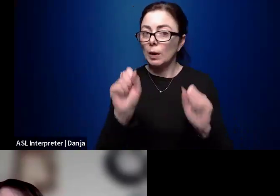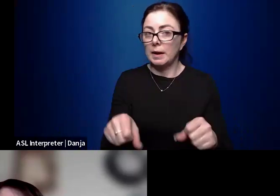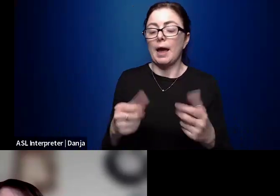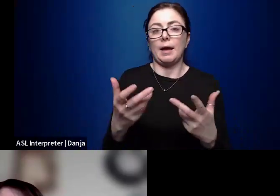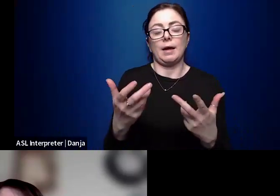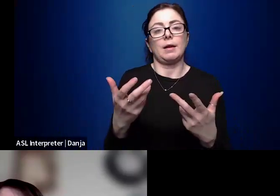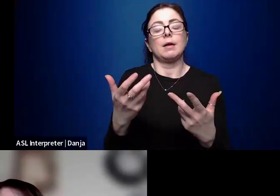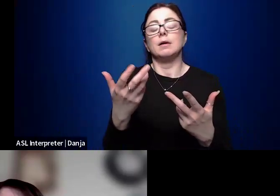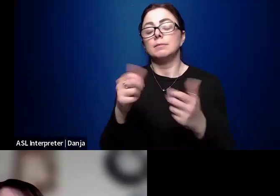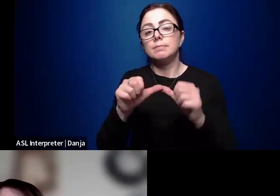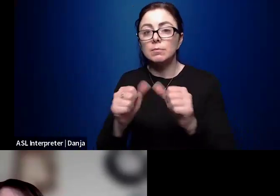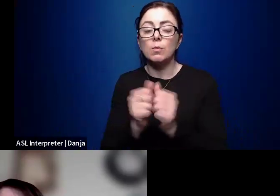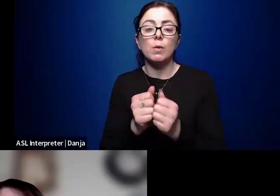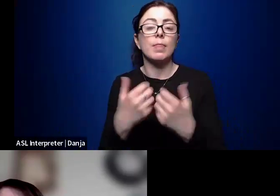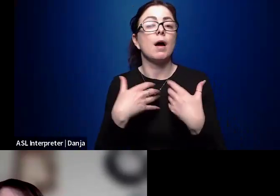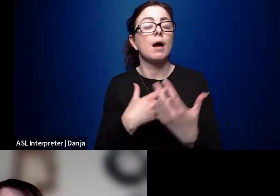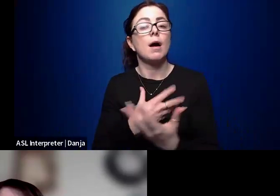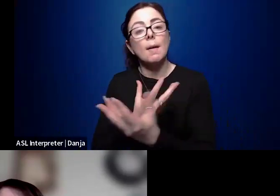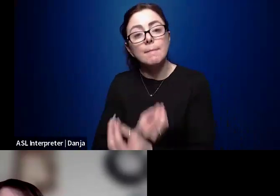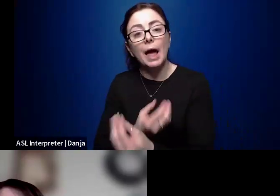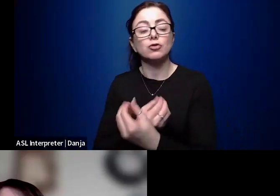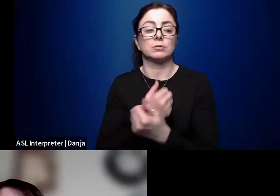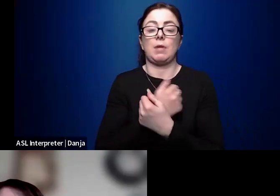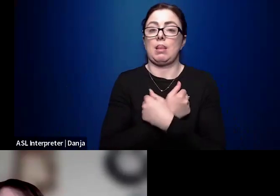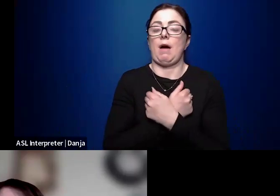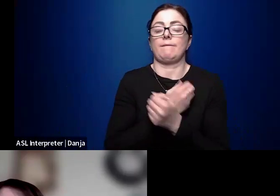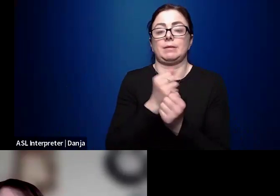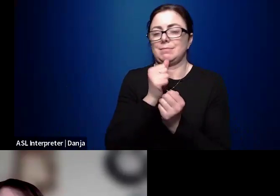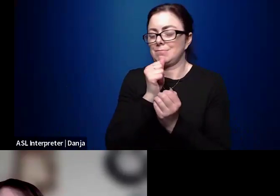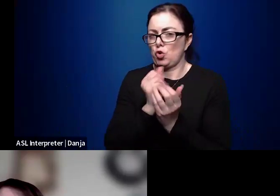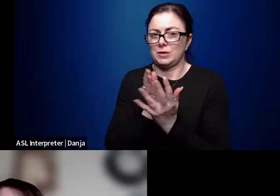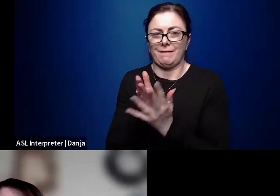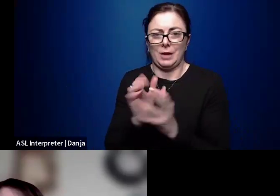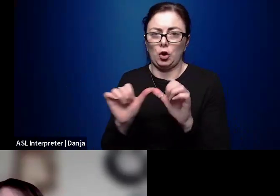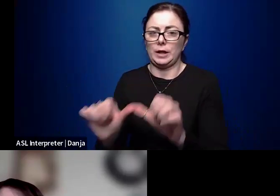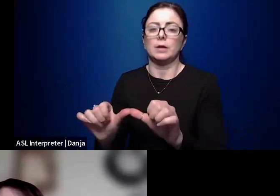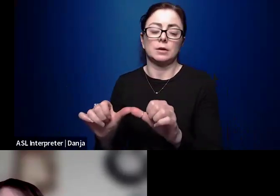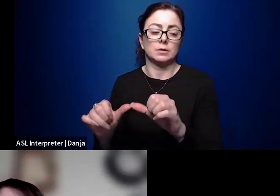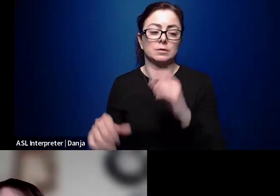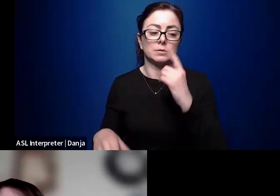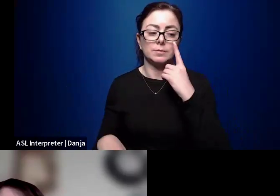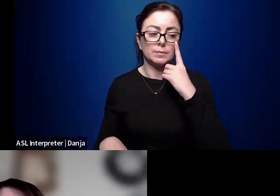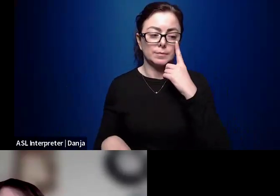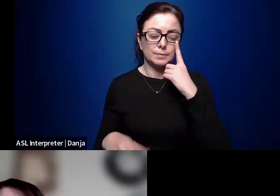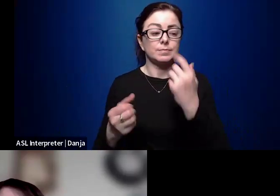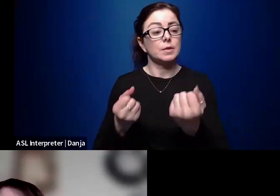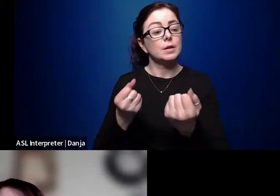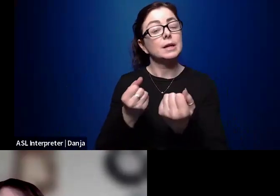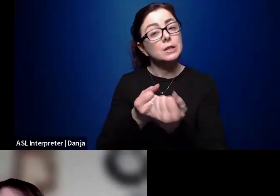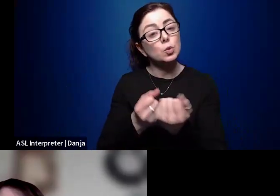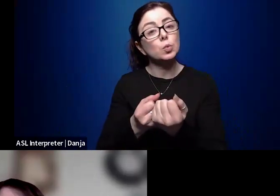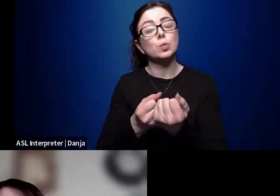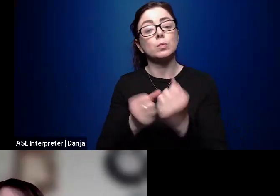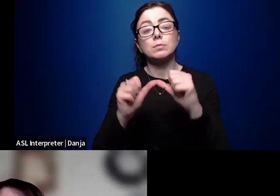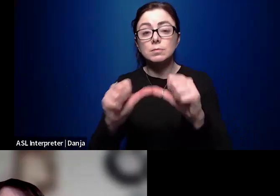persevering. Glue them together and gluing to continue advocating for the